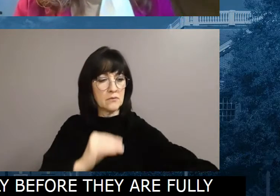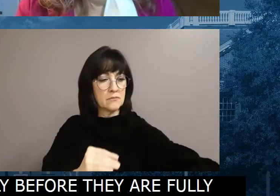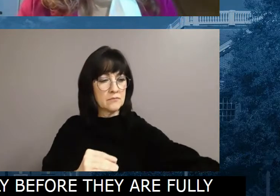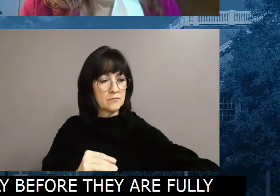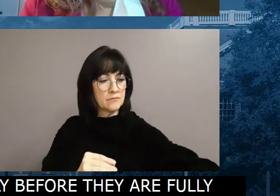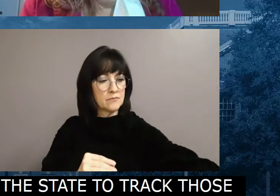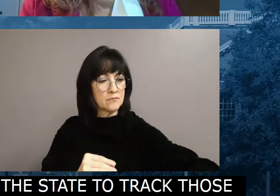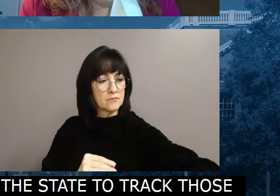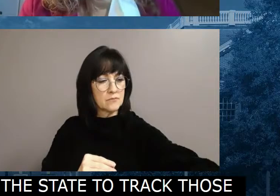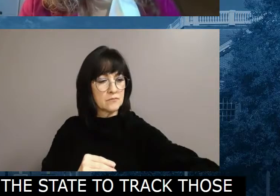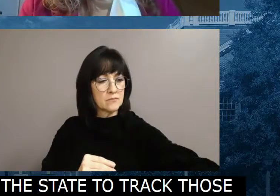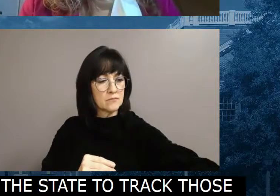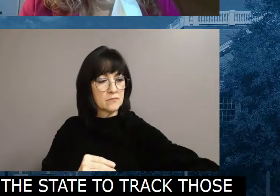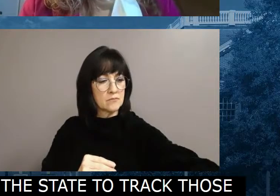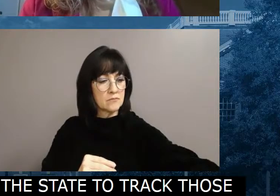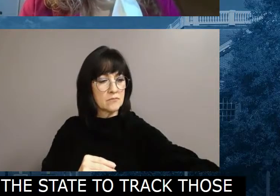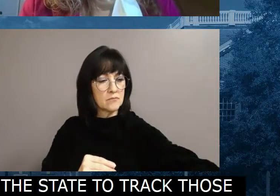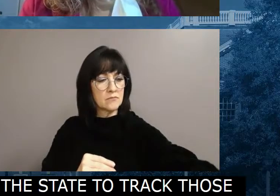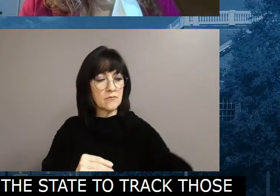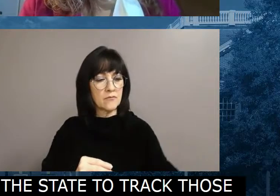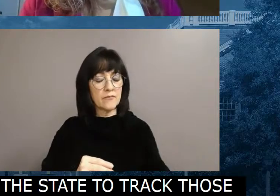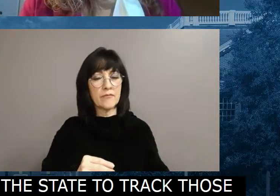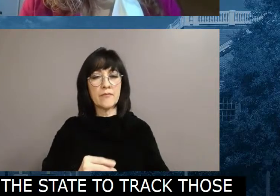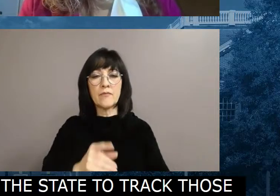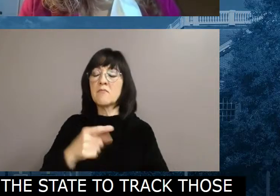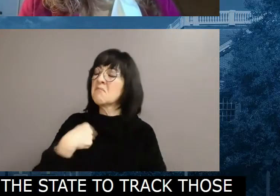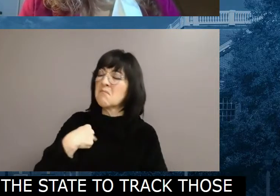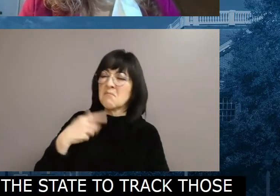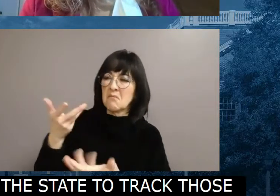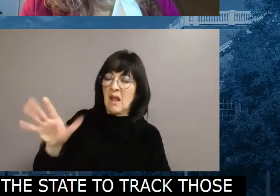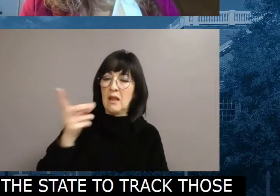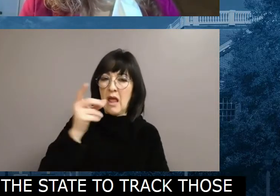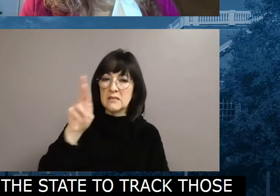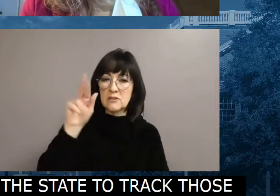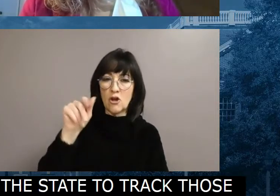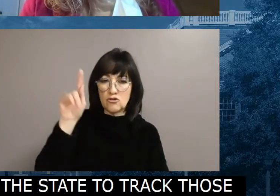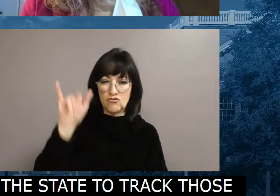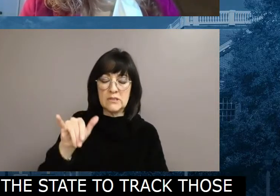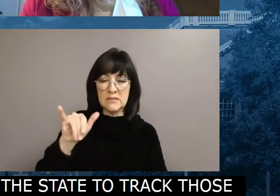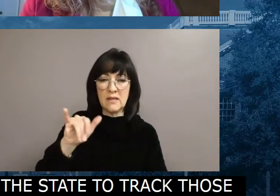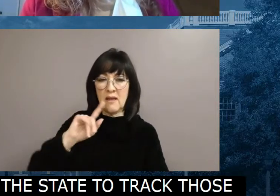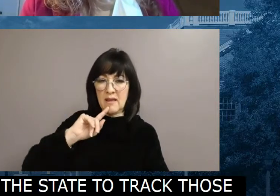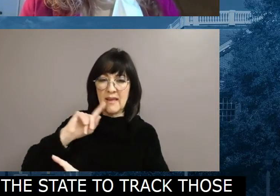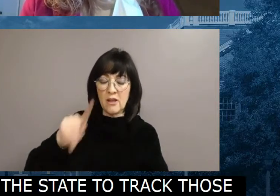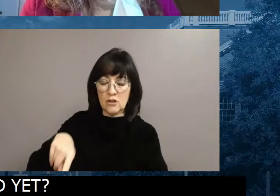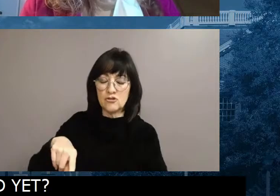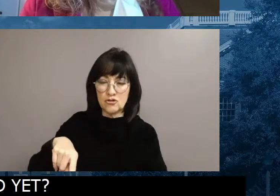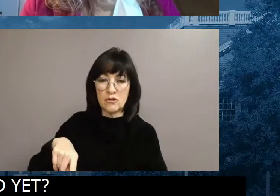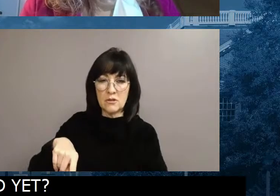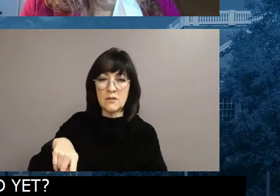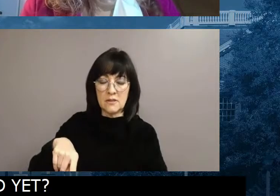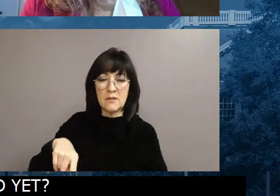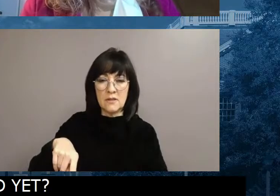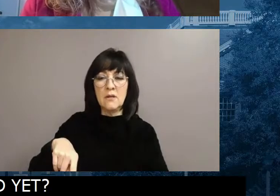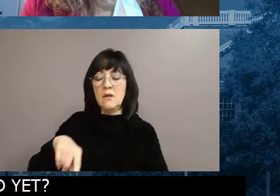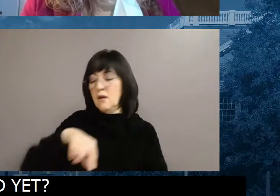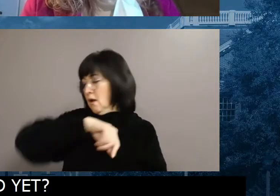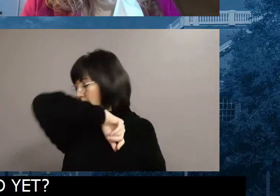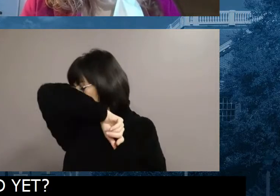of view. But my own experience is there's a tremendous release. It's a sense of